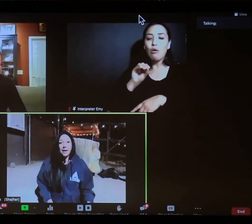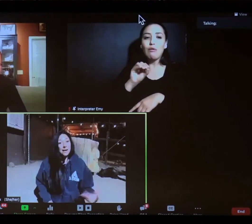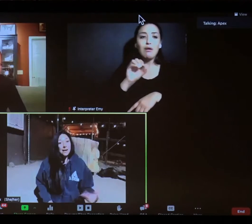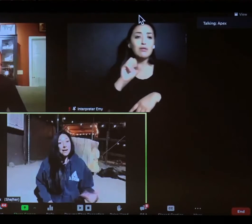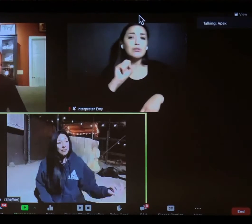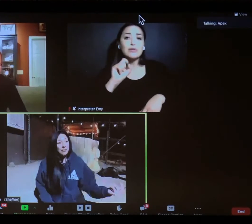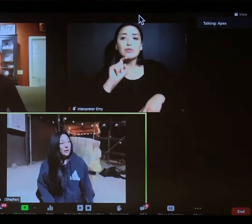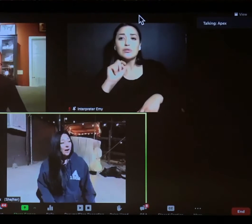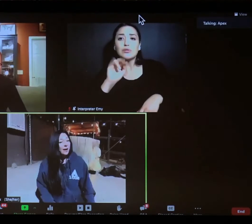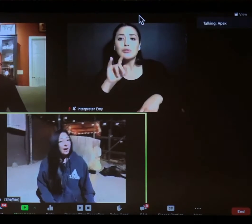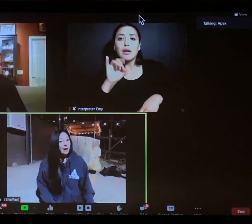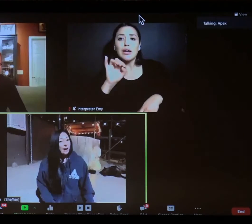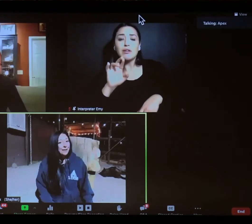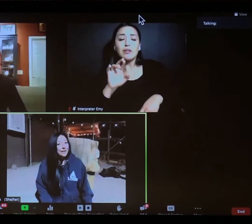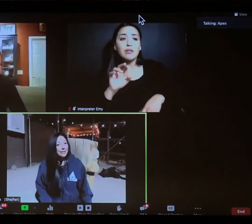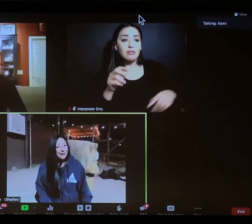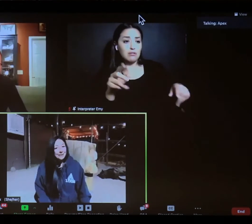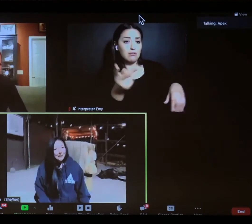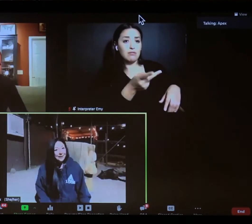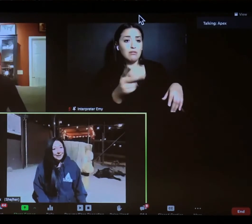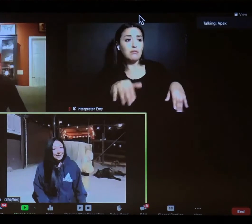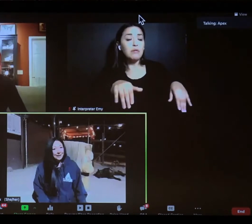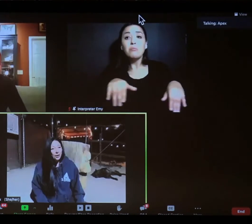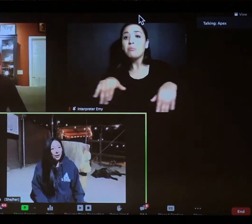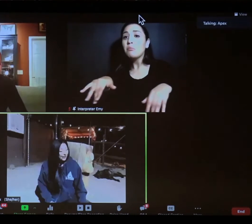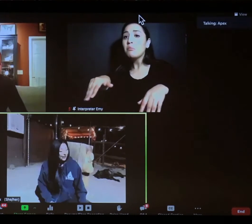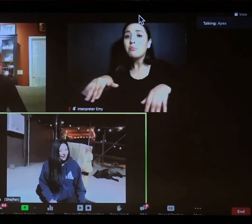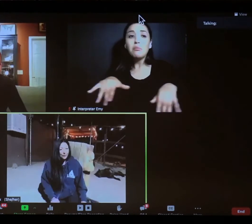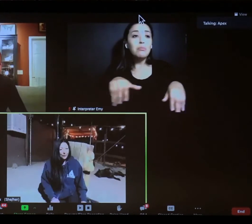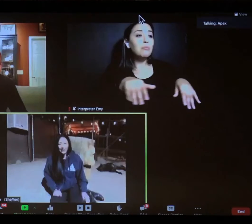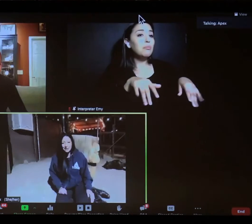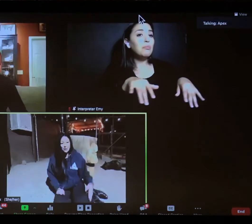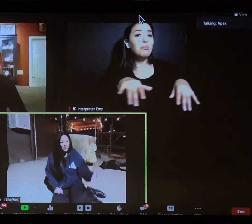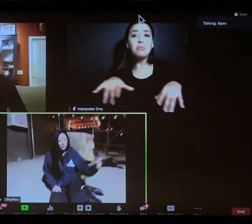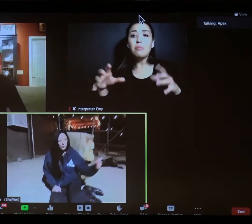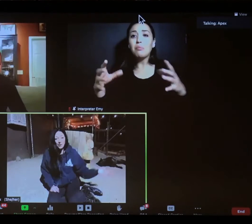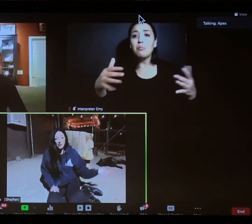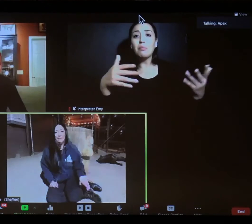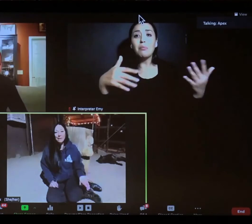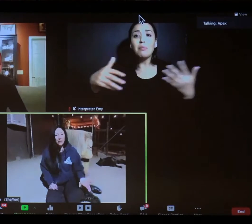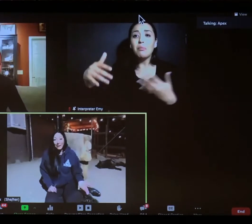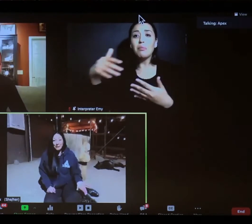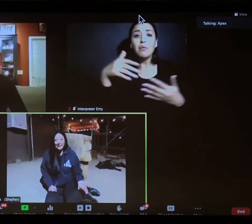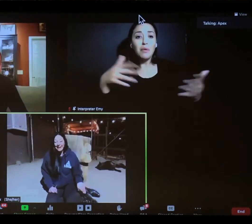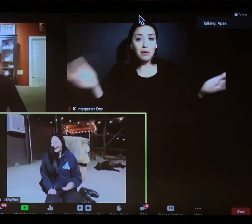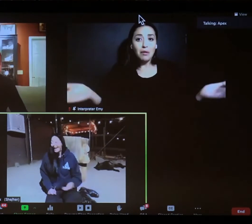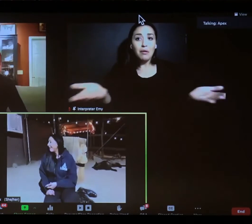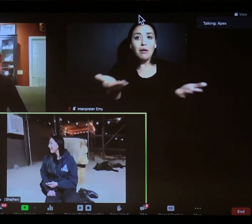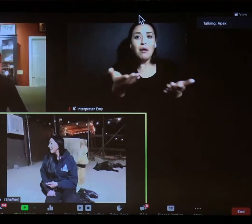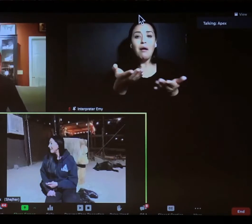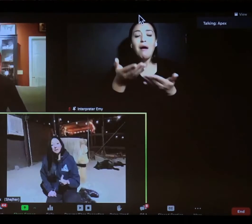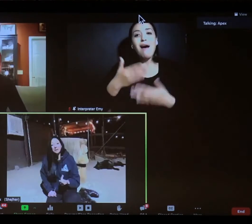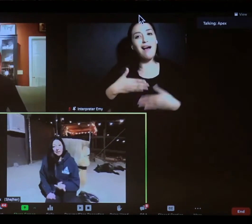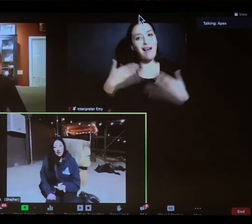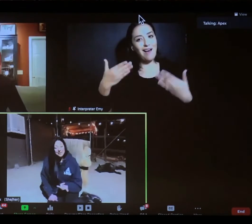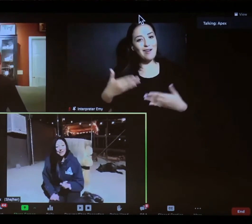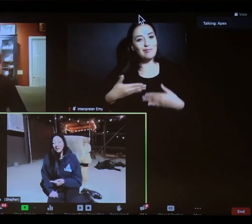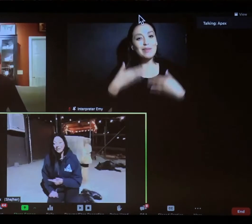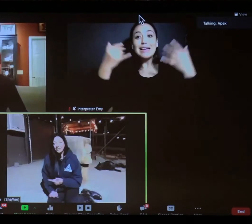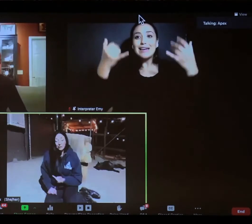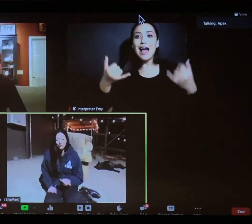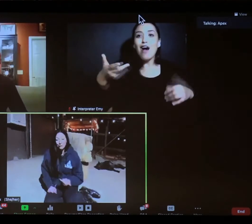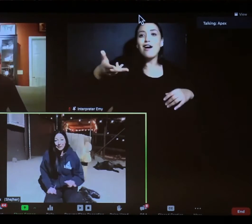and Steve and I went, look at that. Okay, we get it. So we brought him in, and they were happy. And the 3 of these guys get